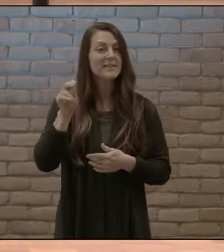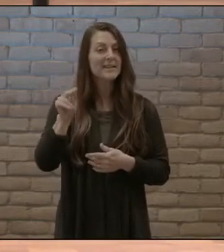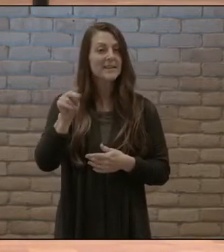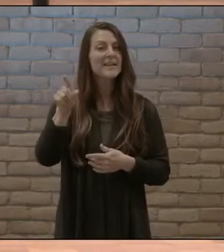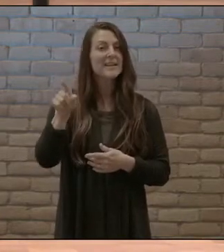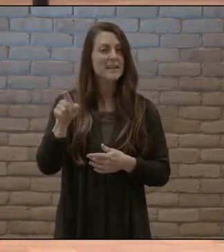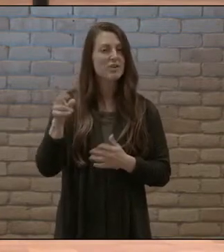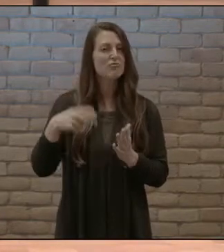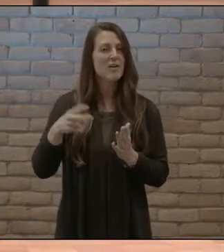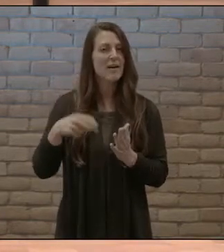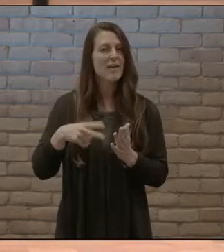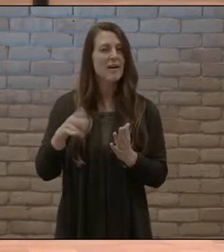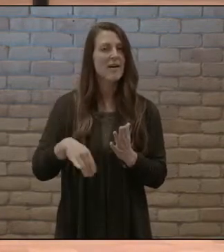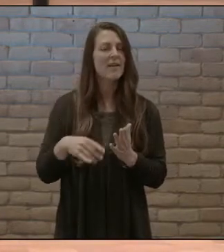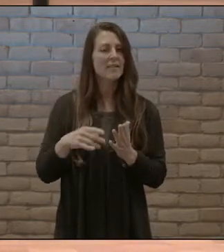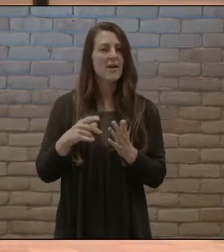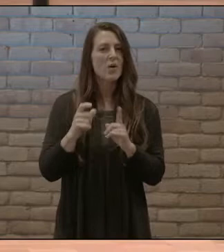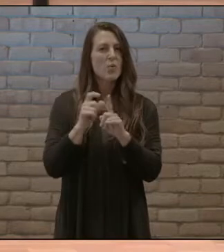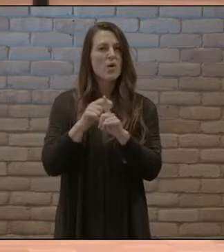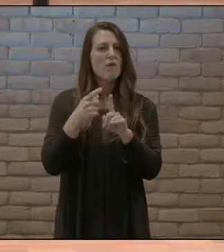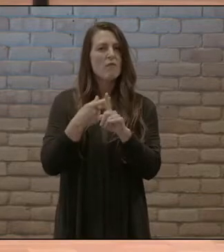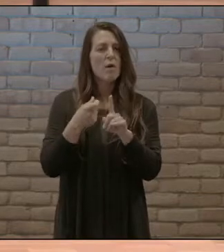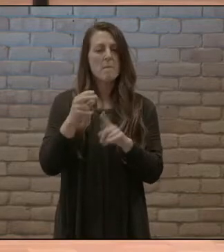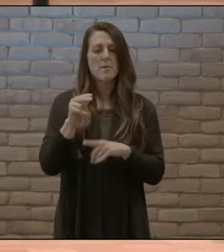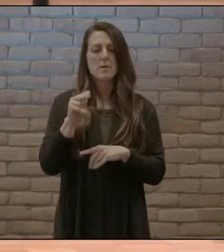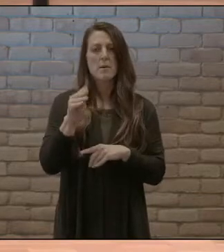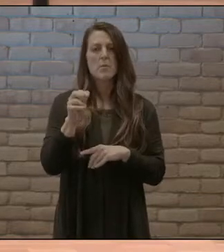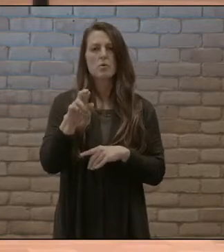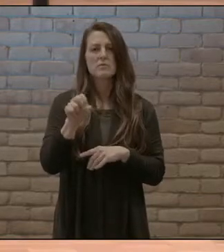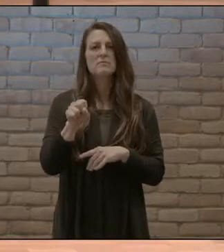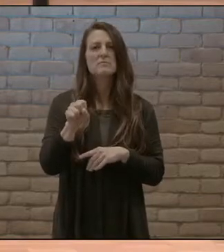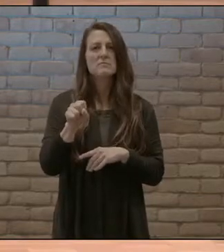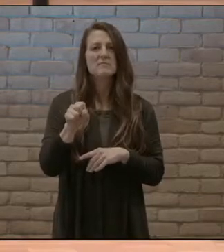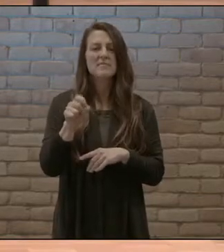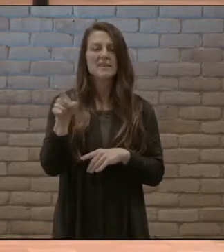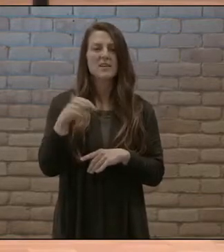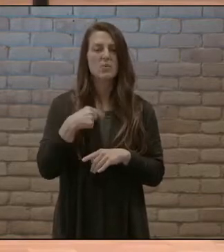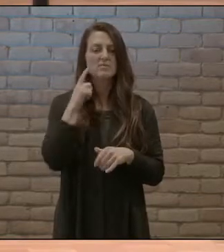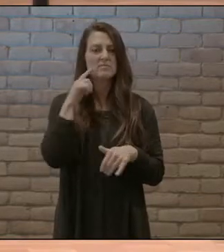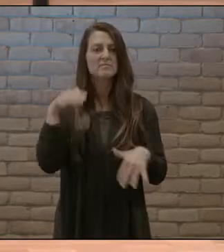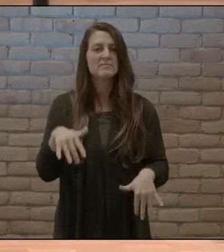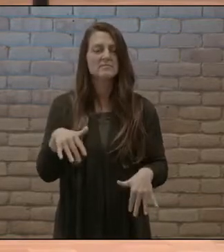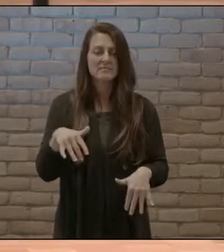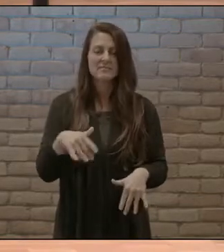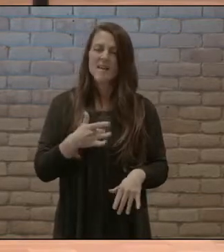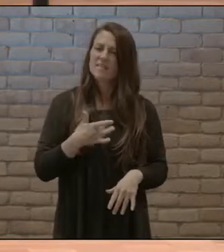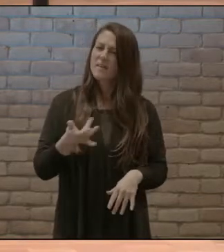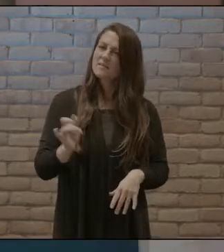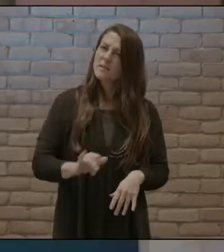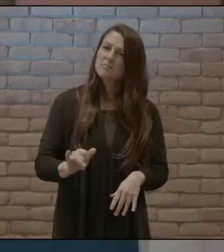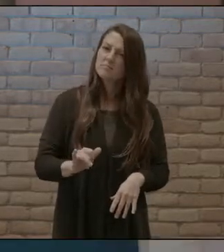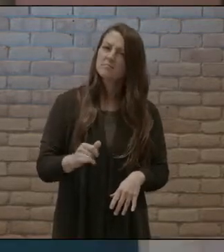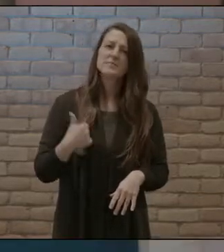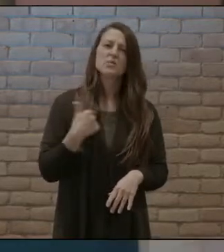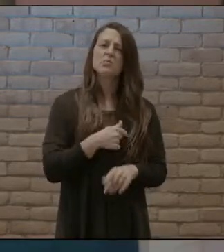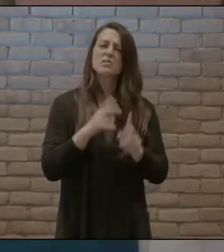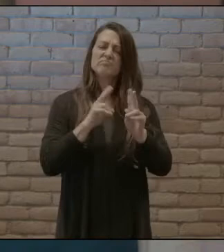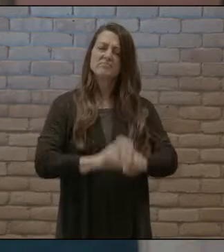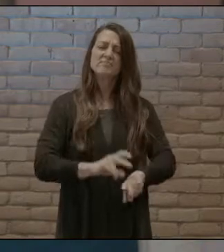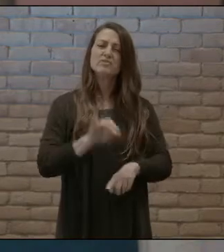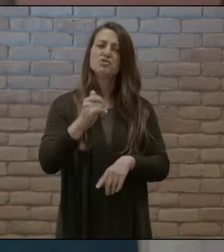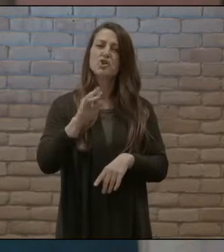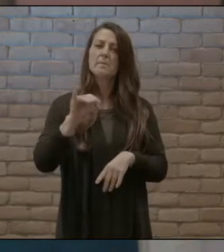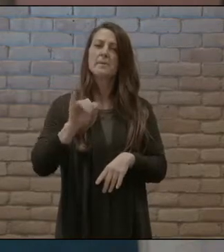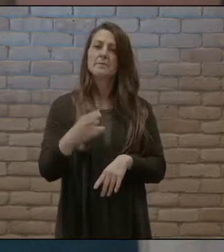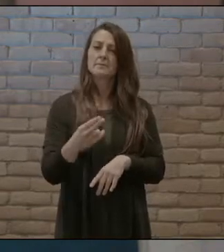Number, he was kind of left in shock. And I feel the same way as we look at those words from Jeremiah. If you were with